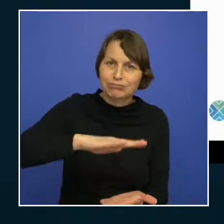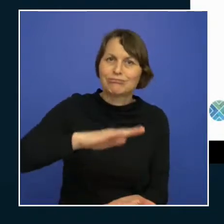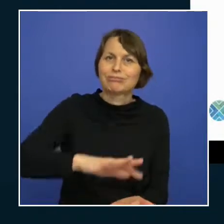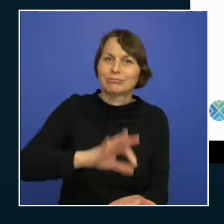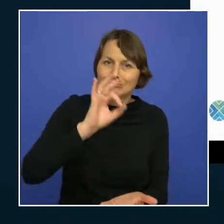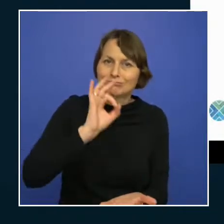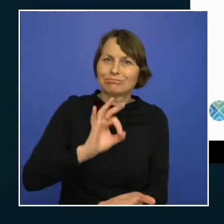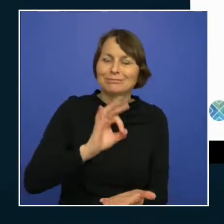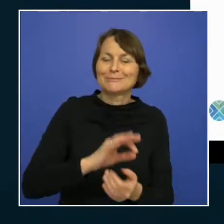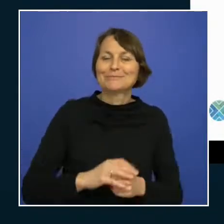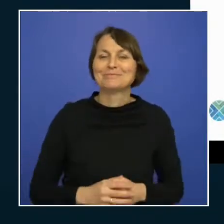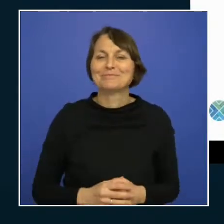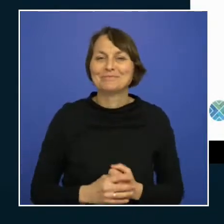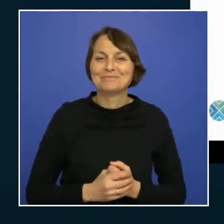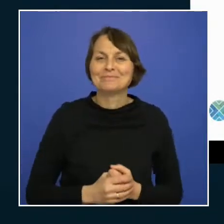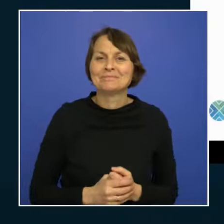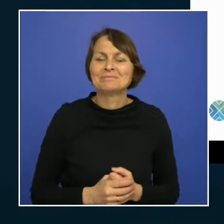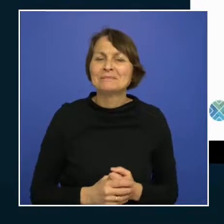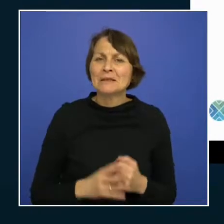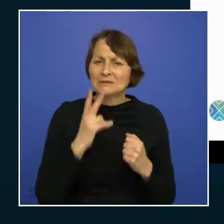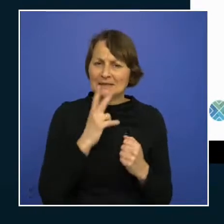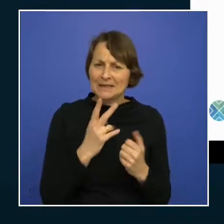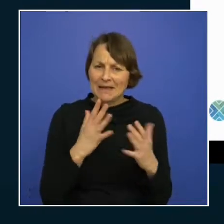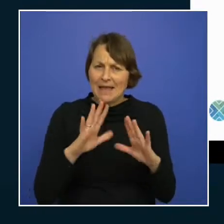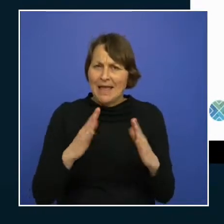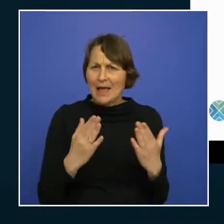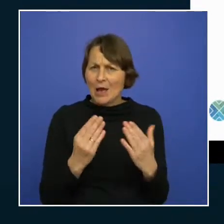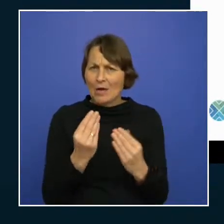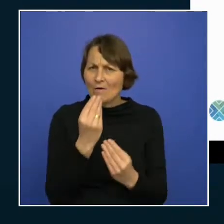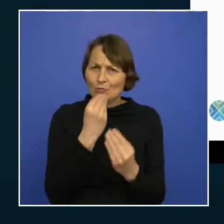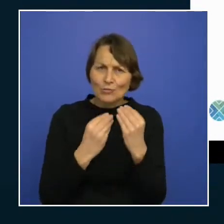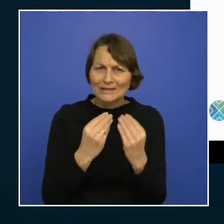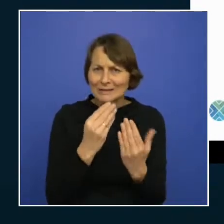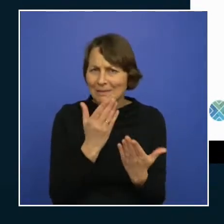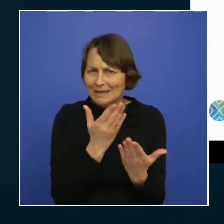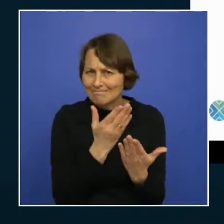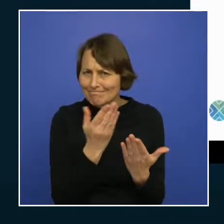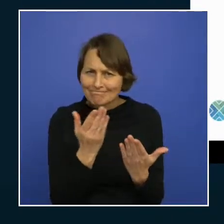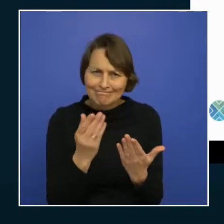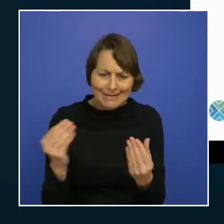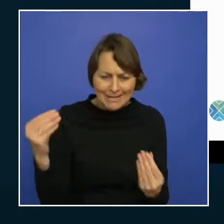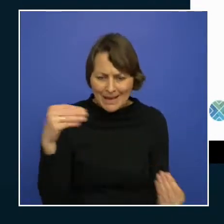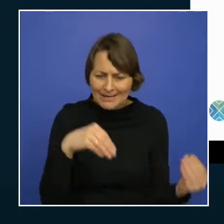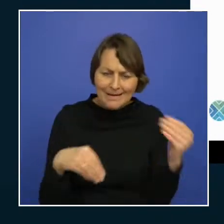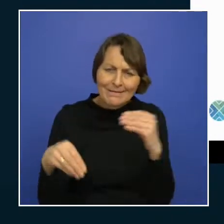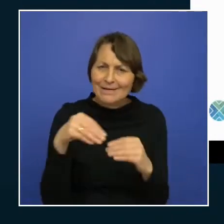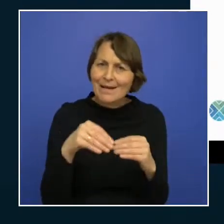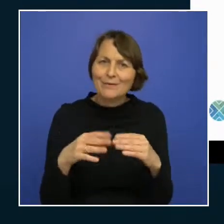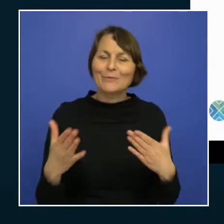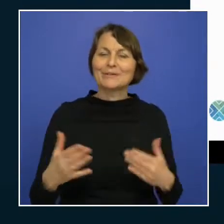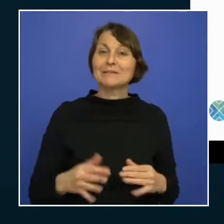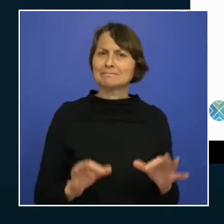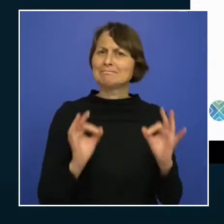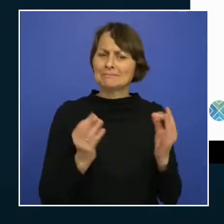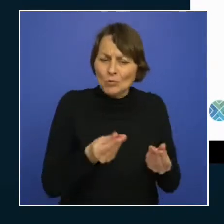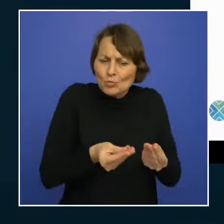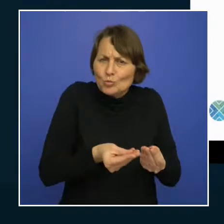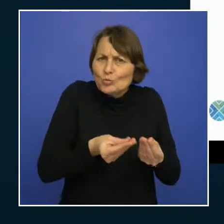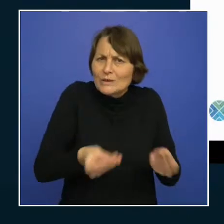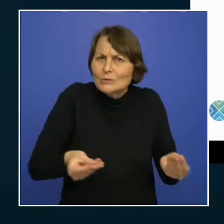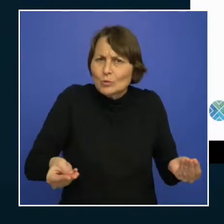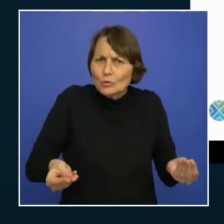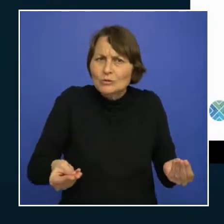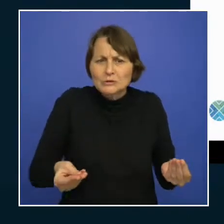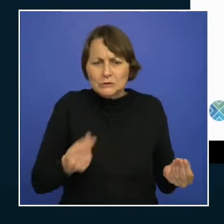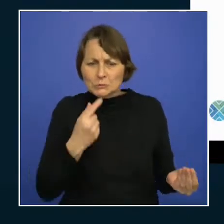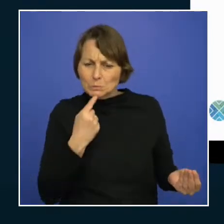we're going to look at the design recipe. So, hey, what is it we're going to add? What are these resources looking